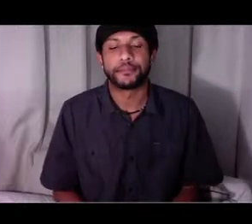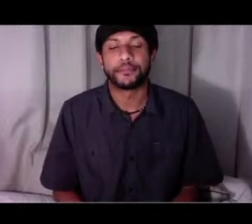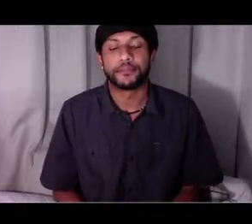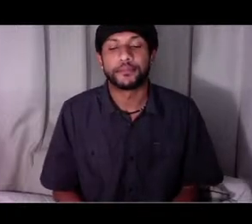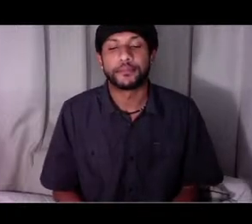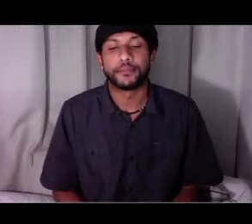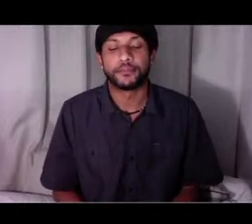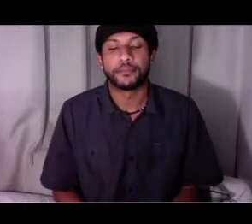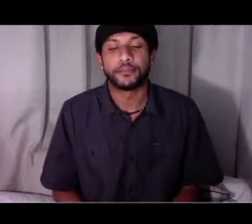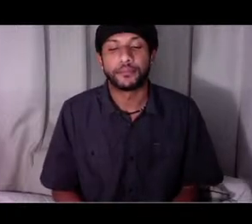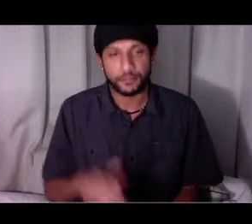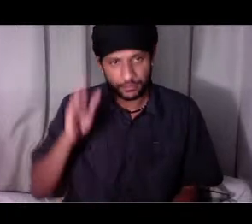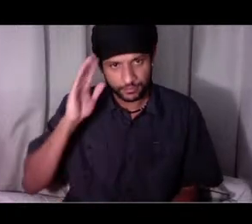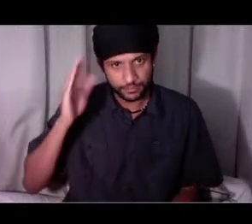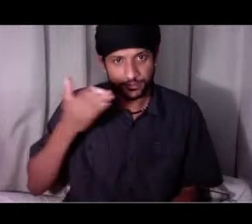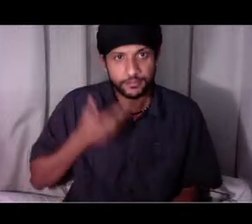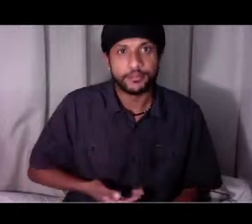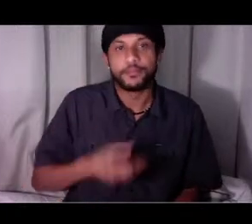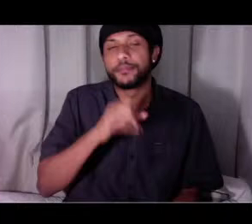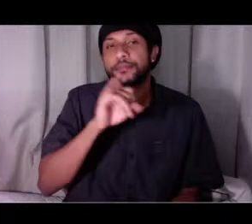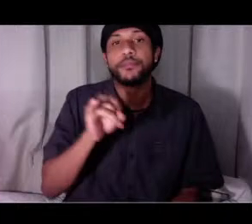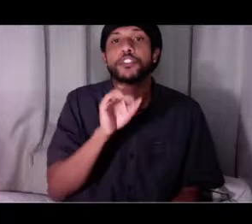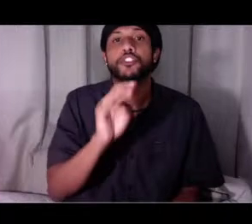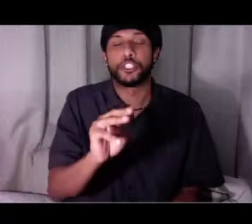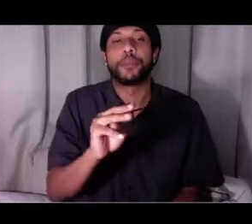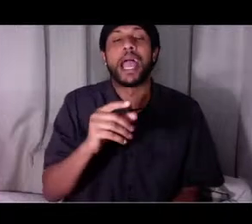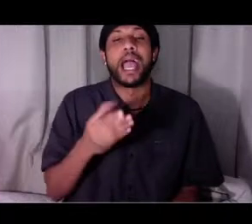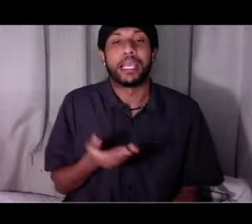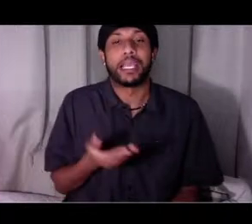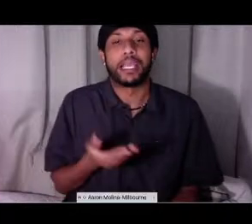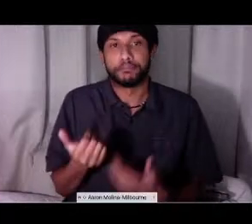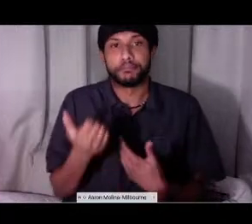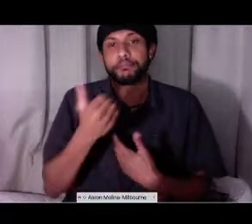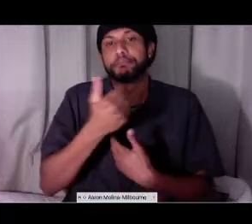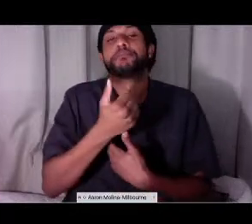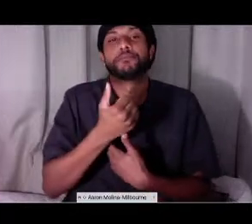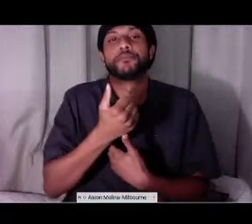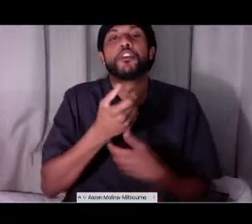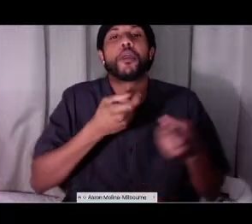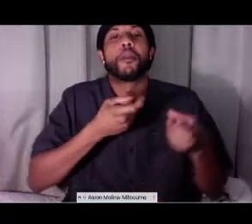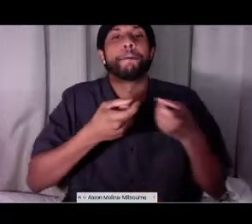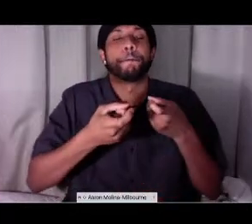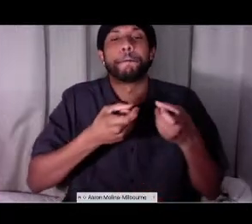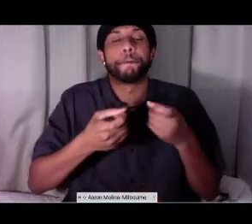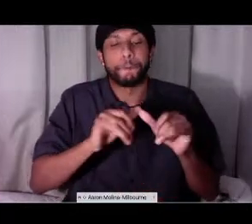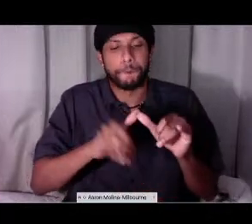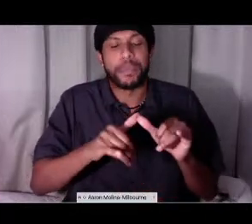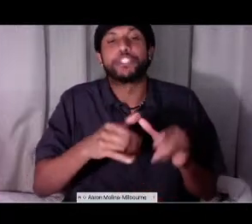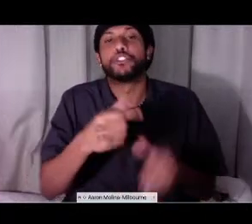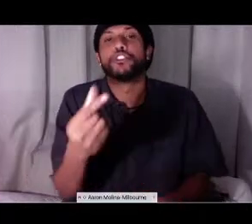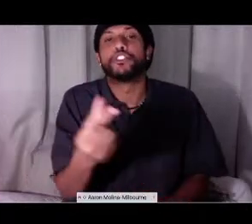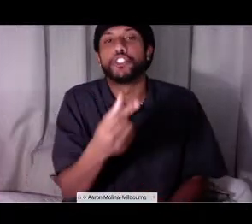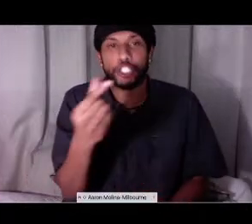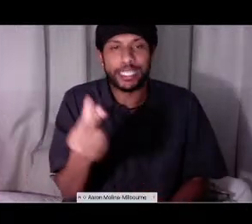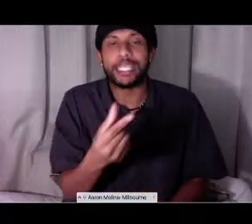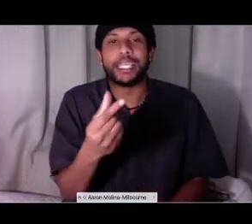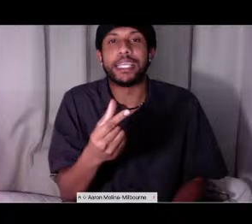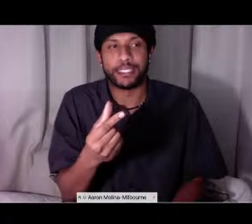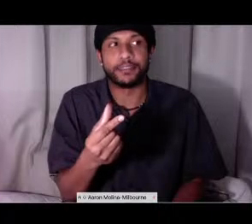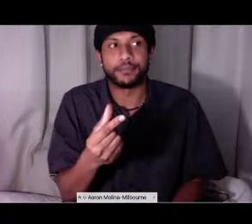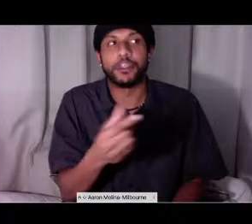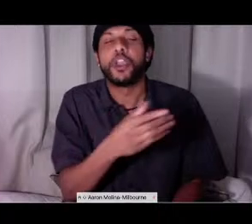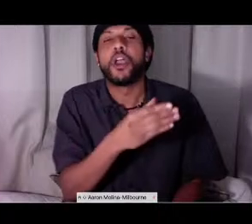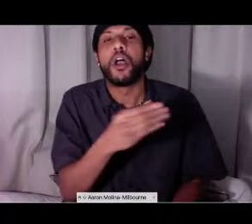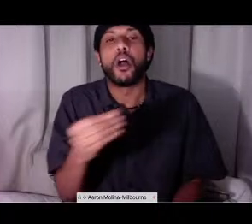Education my name is Jim vas I serve as the chair of the measure G Bond oversight committee along with